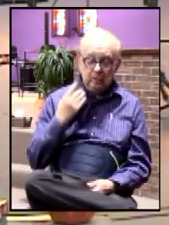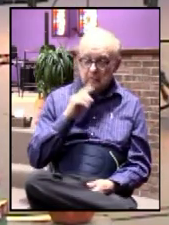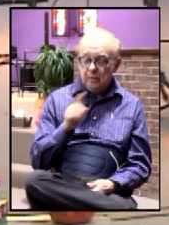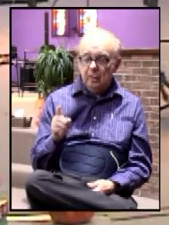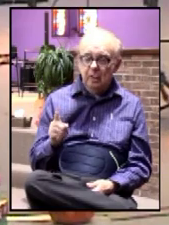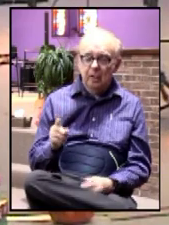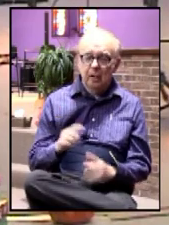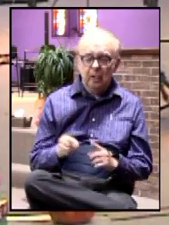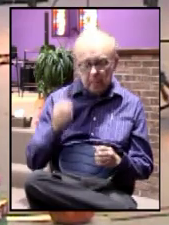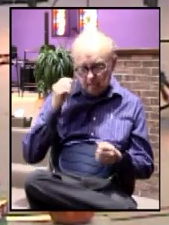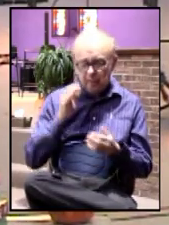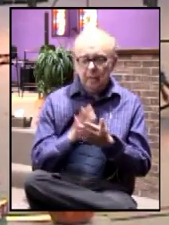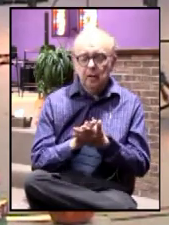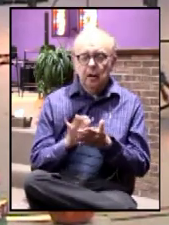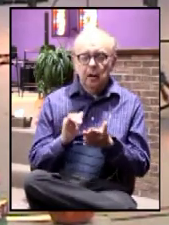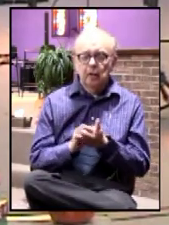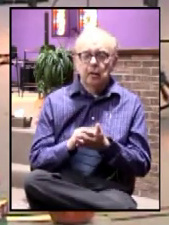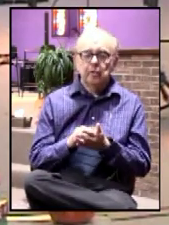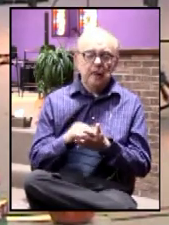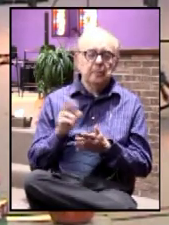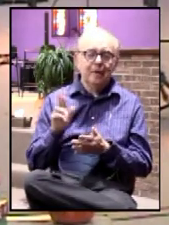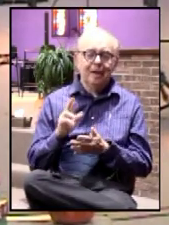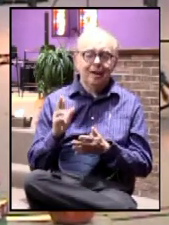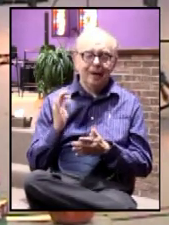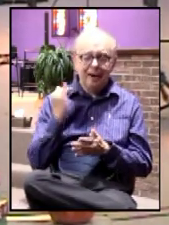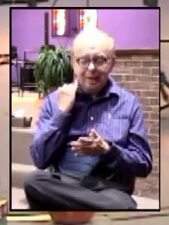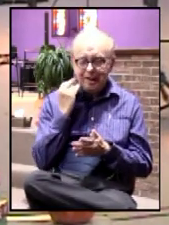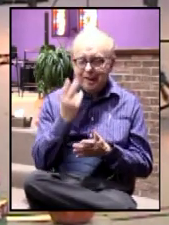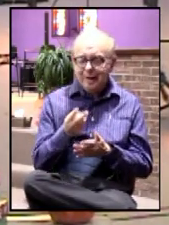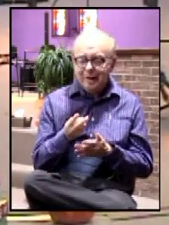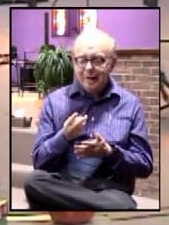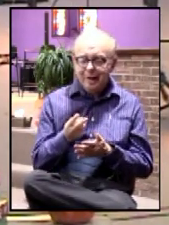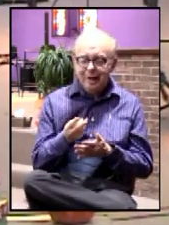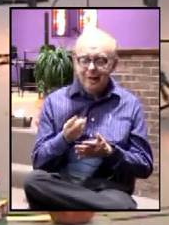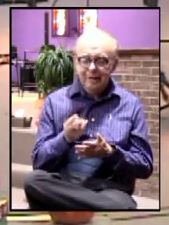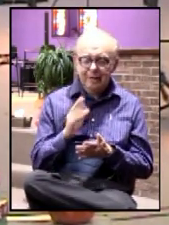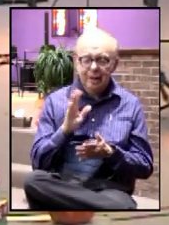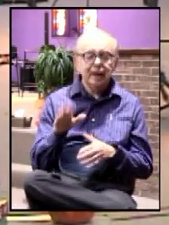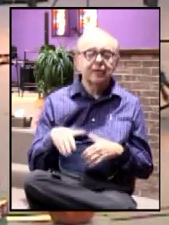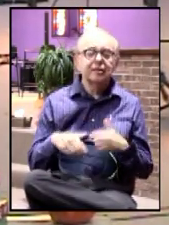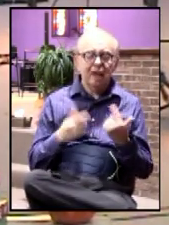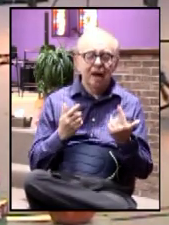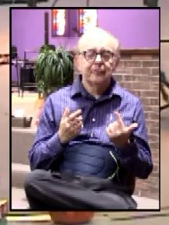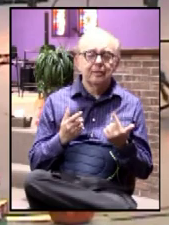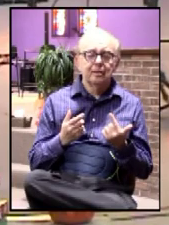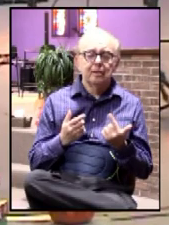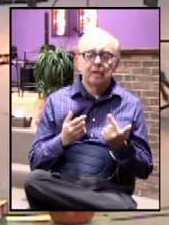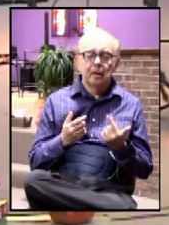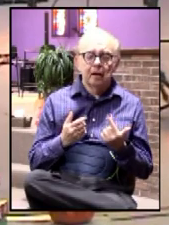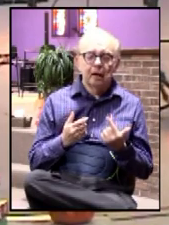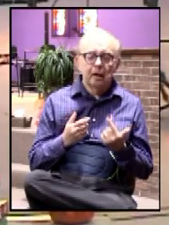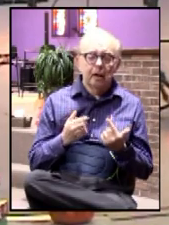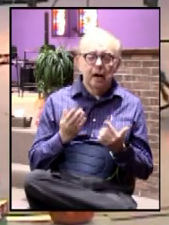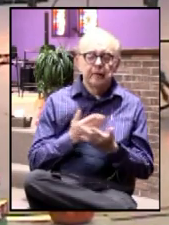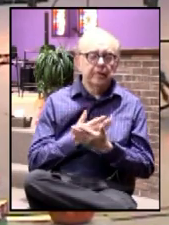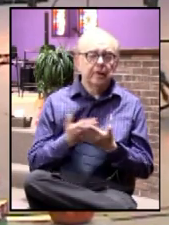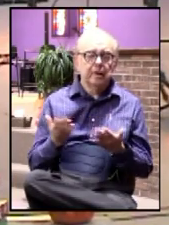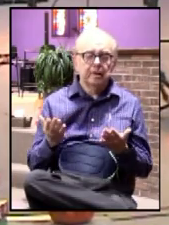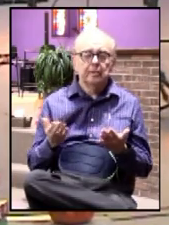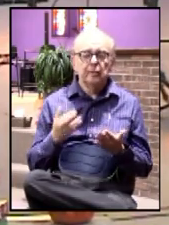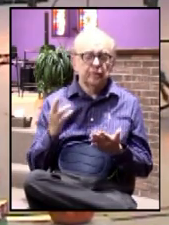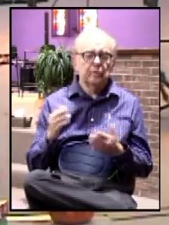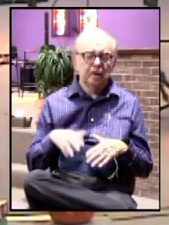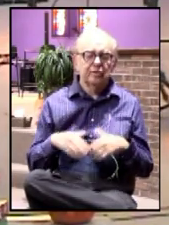I don't know about you all, but I believe that Mr. Rogers, if you go back and look at his life and everything,